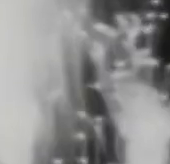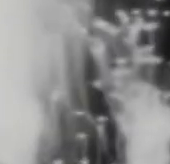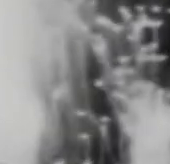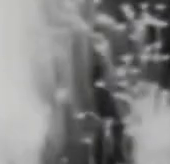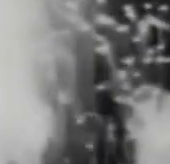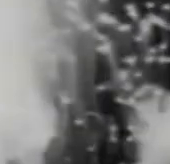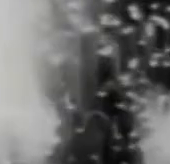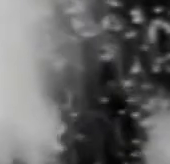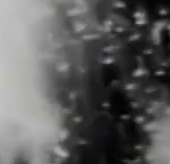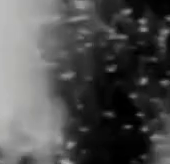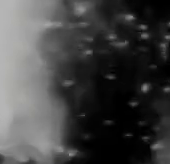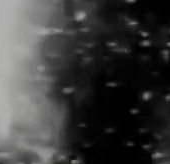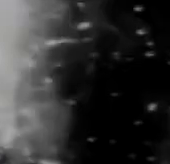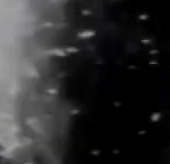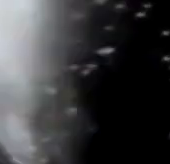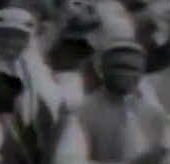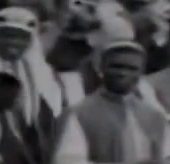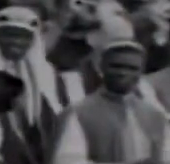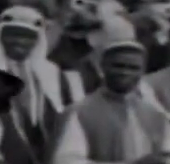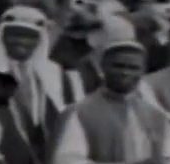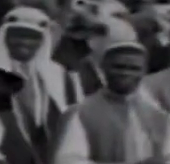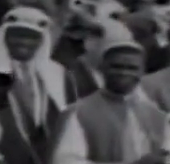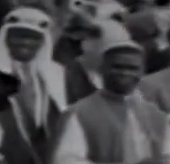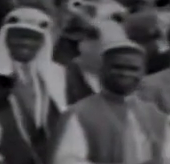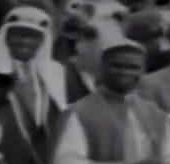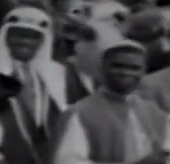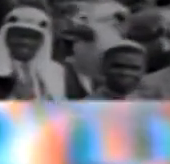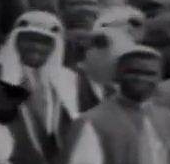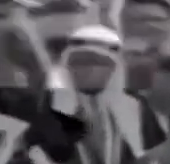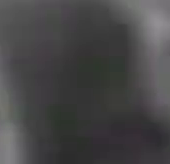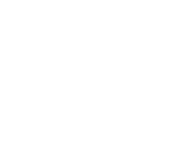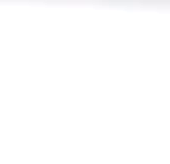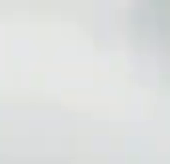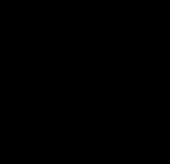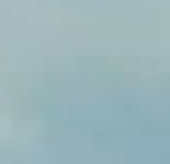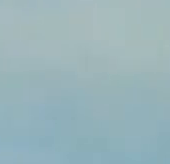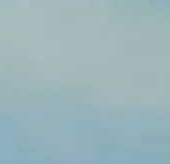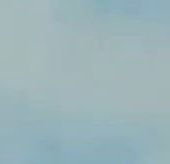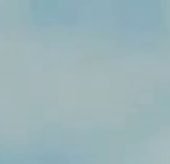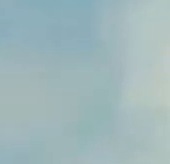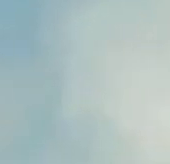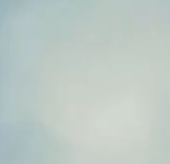From the dawn of independence to the present day, Kenya has